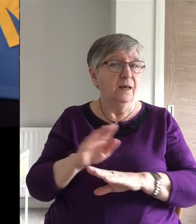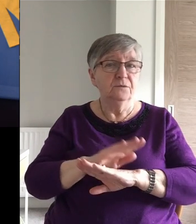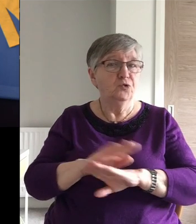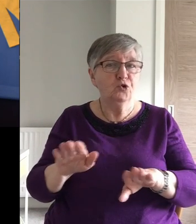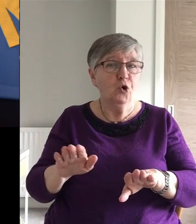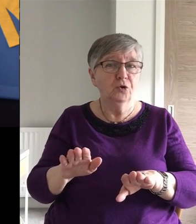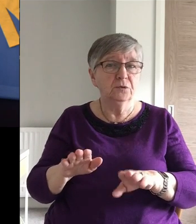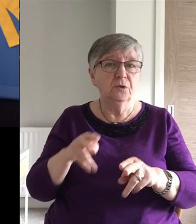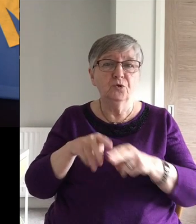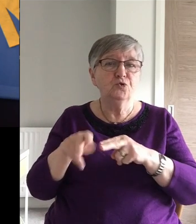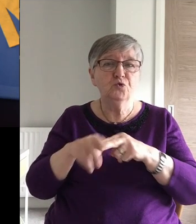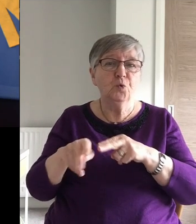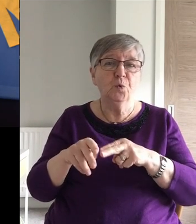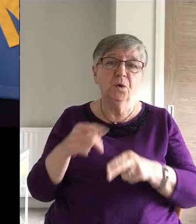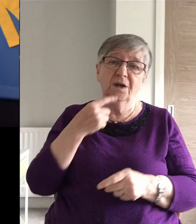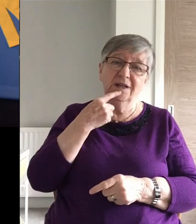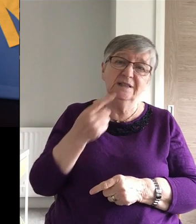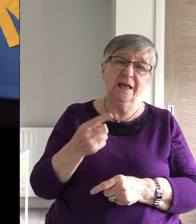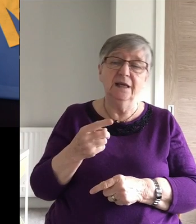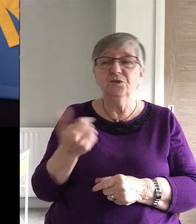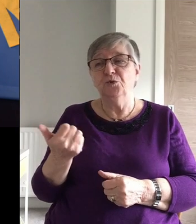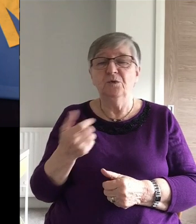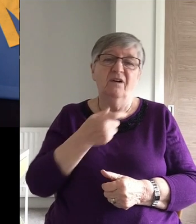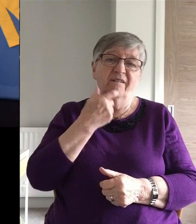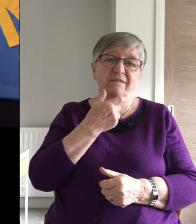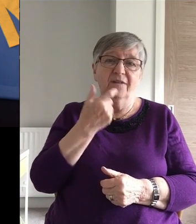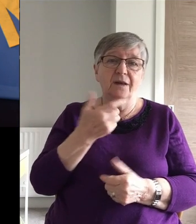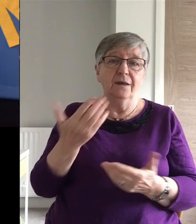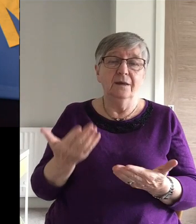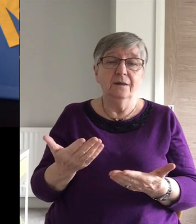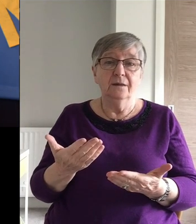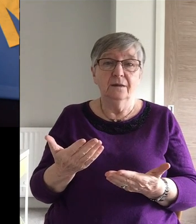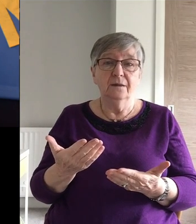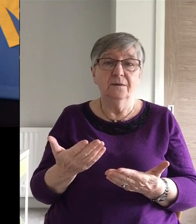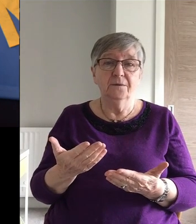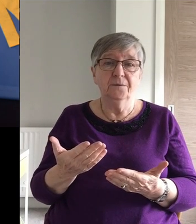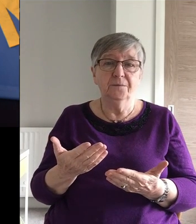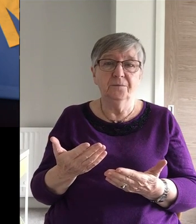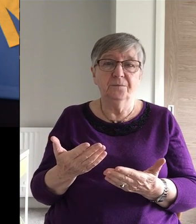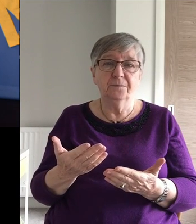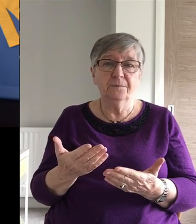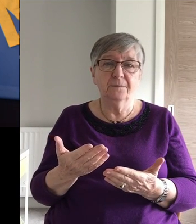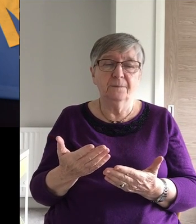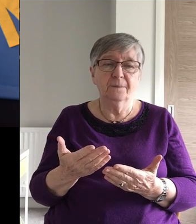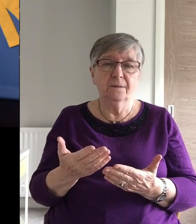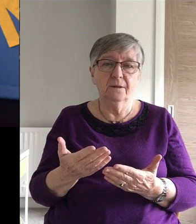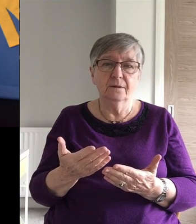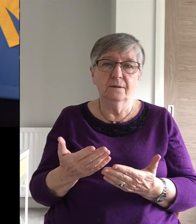That wouldn't be just something said, you know, to entertain or make some clever wee point.